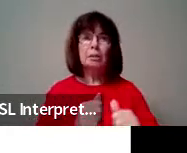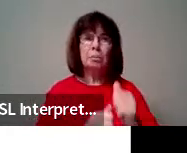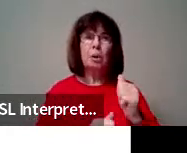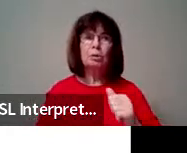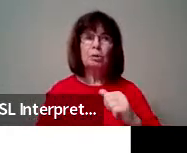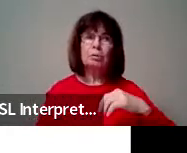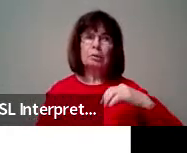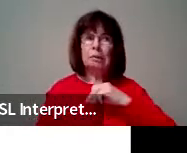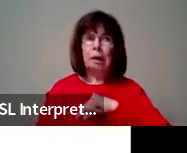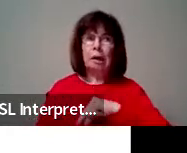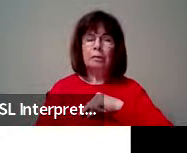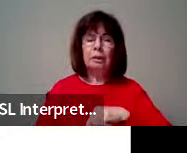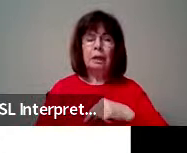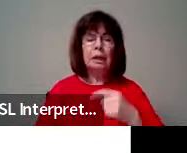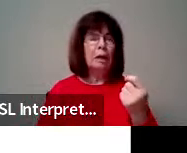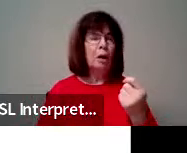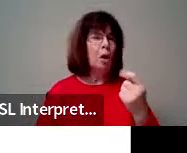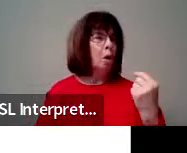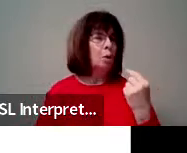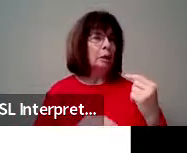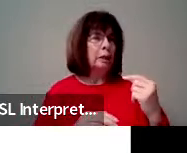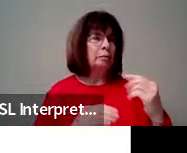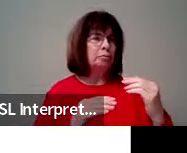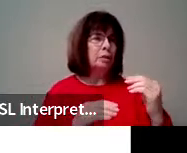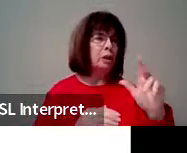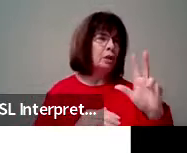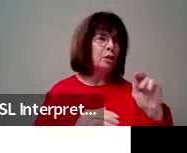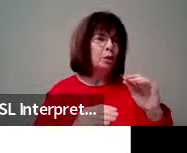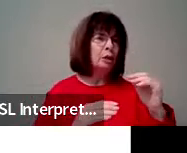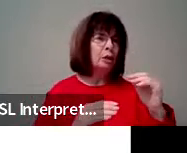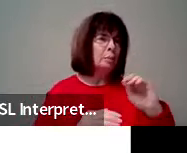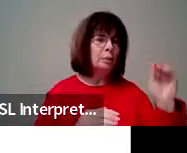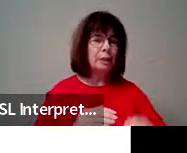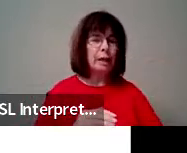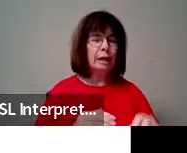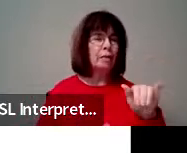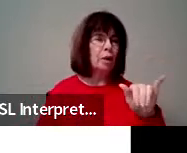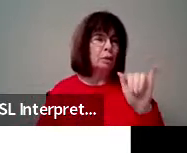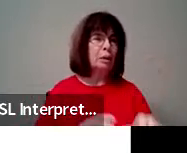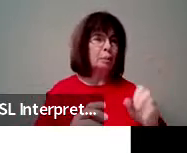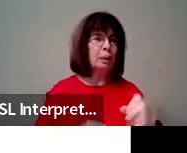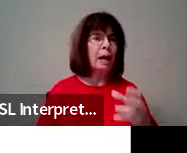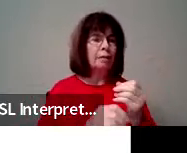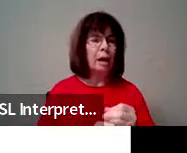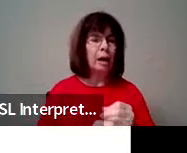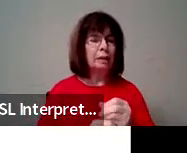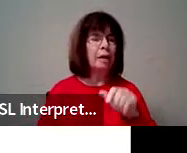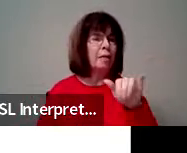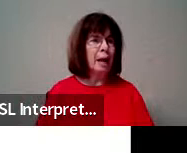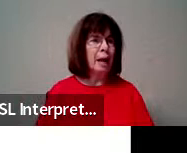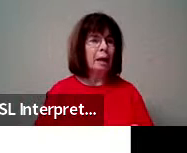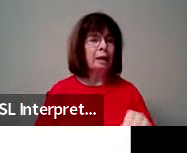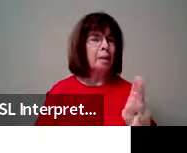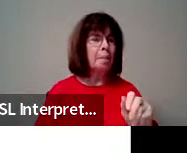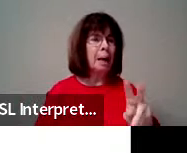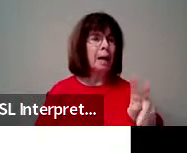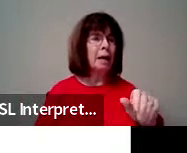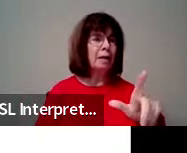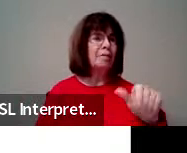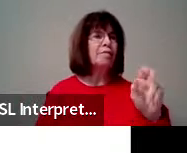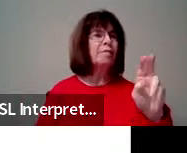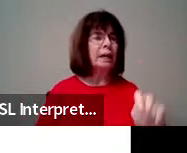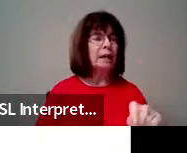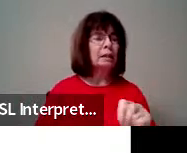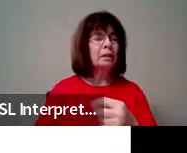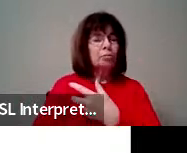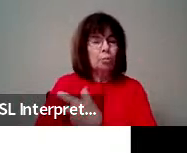a little under 30% of those people have received the updated bivalent booster, with higher uptake with people